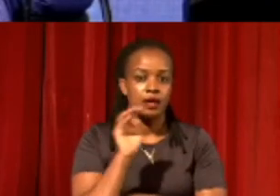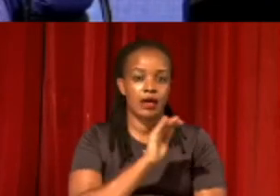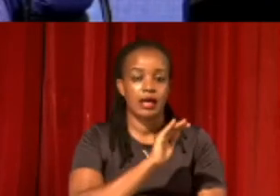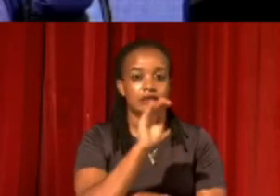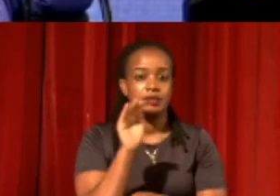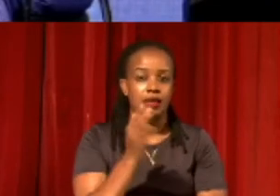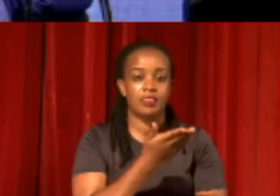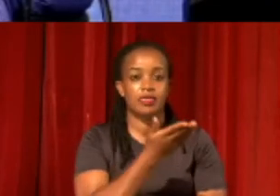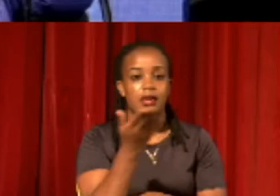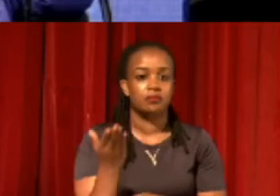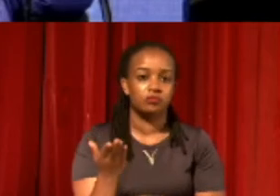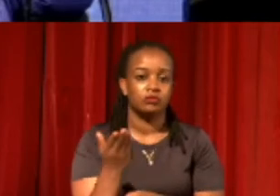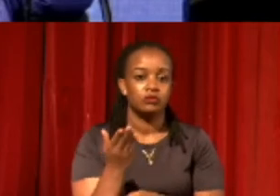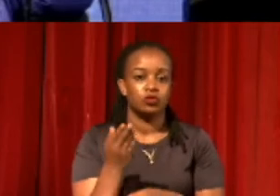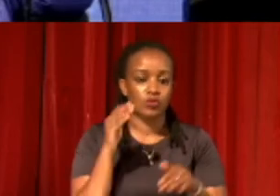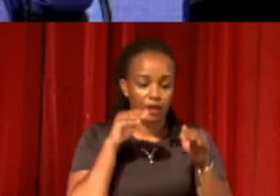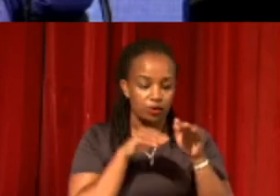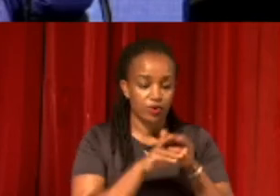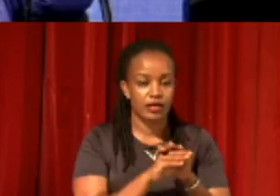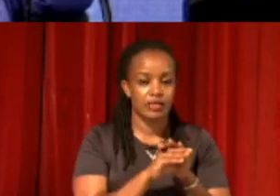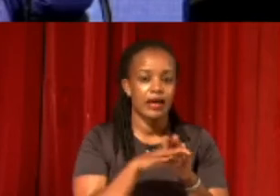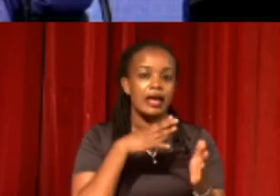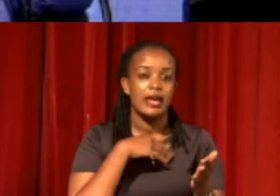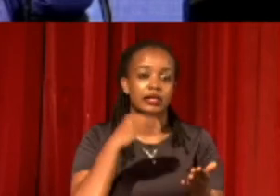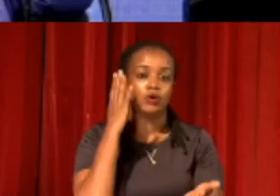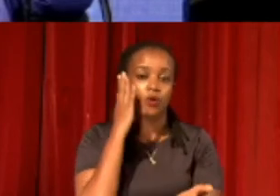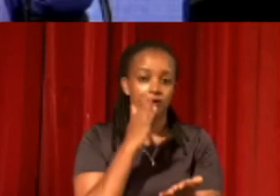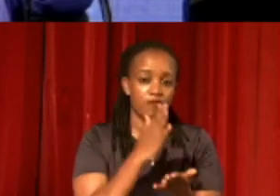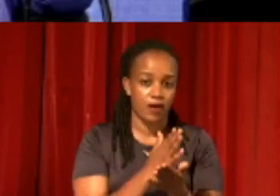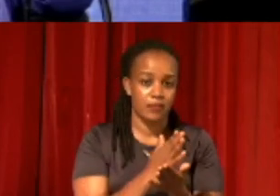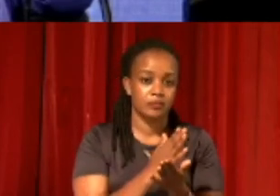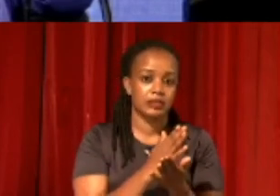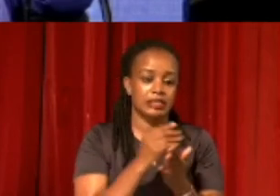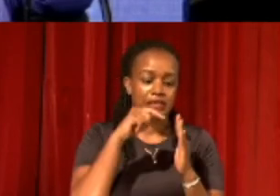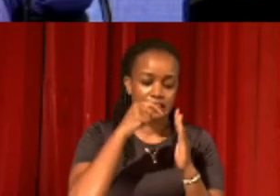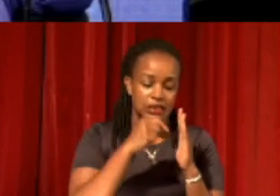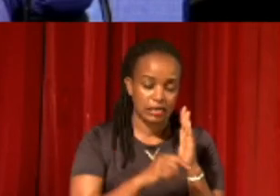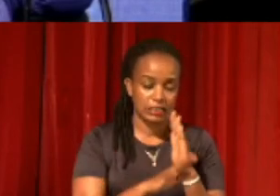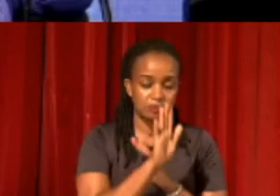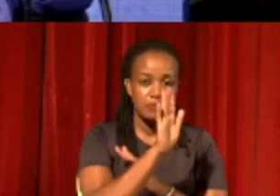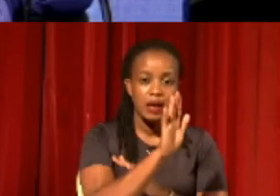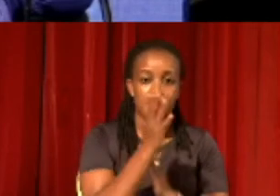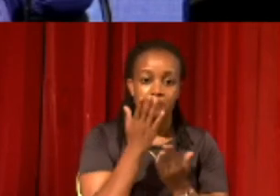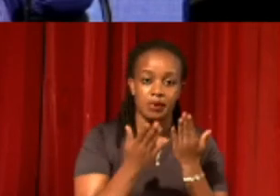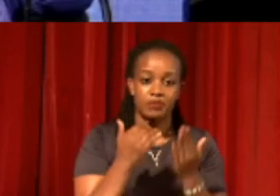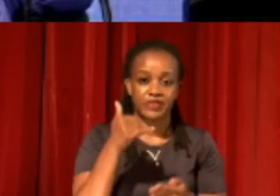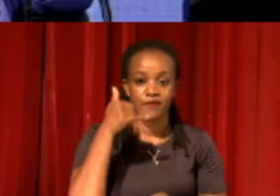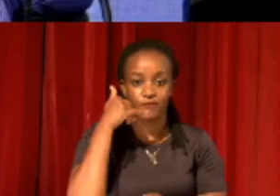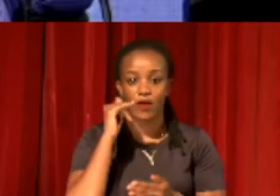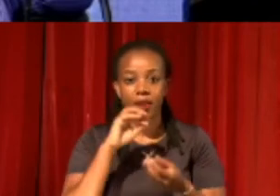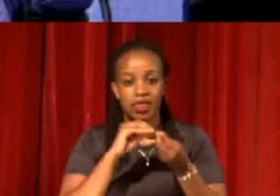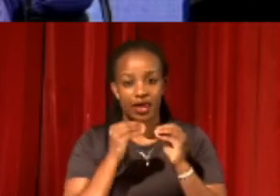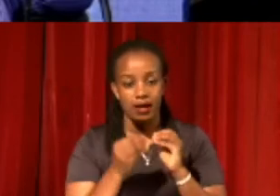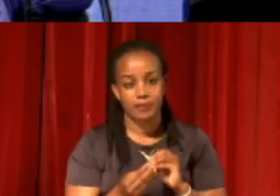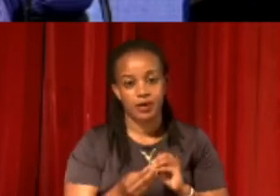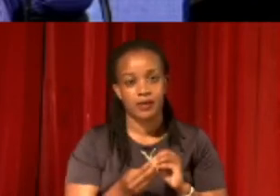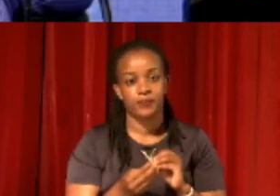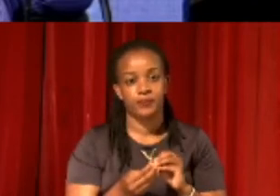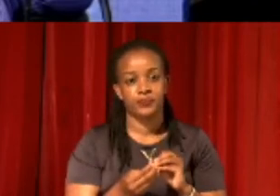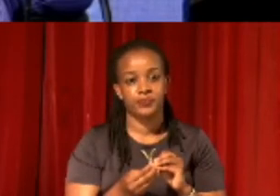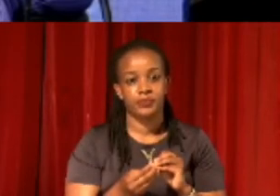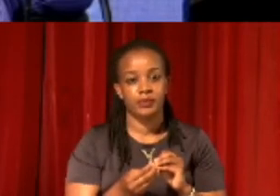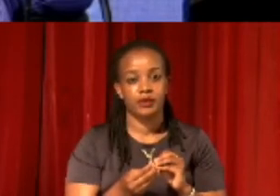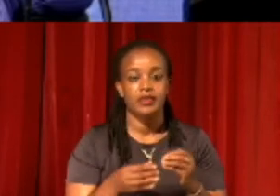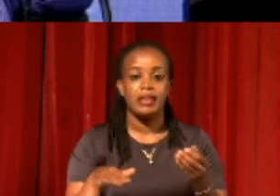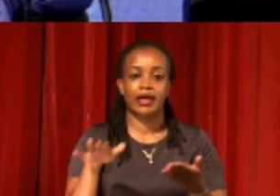in and confirm their details. Okay. You perhaps maybe have changed your telephone number. You perhaps have changed your county of residence.